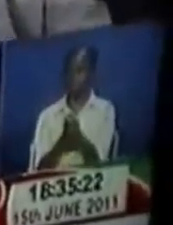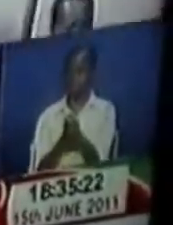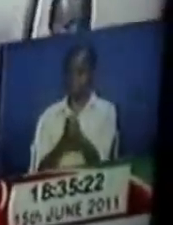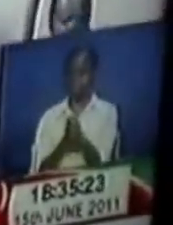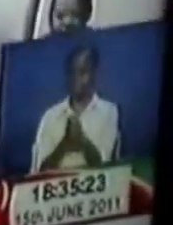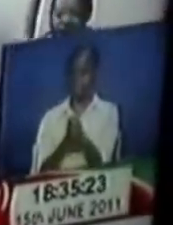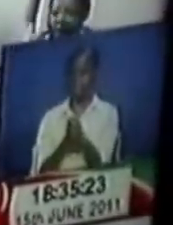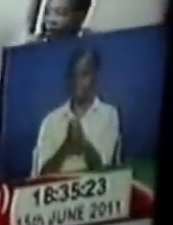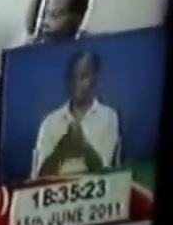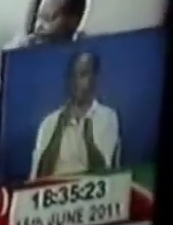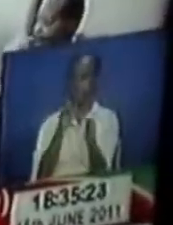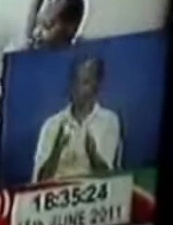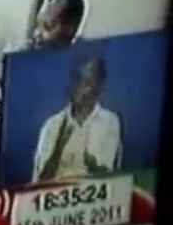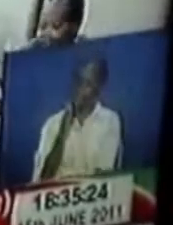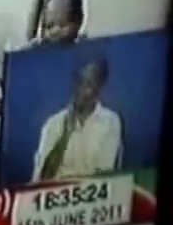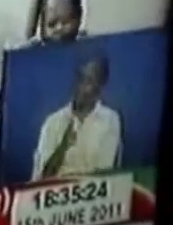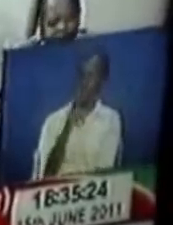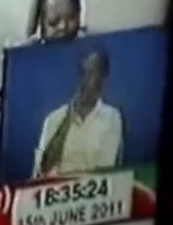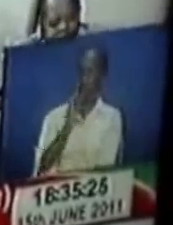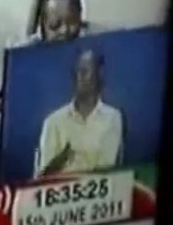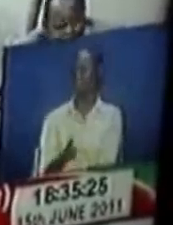I am,